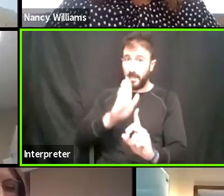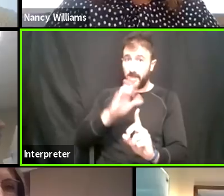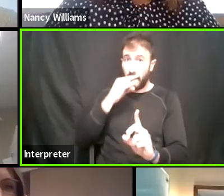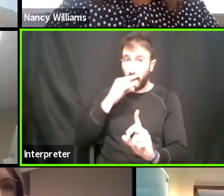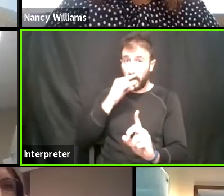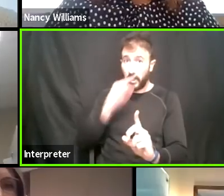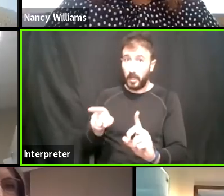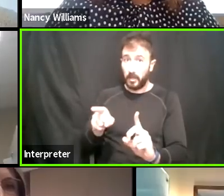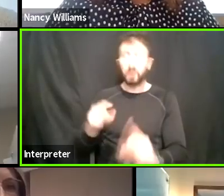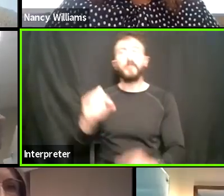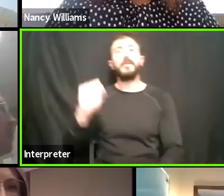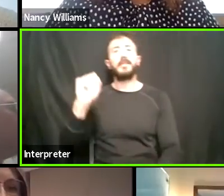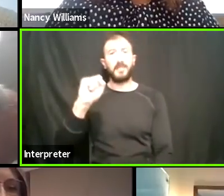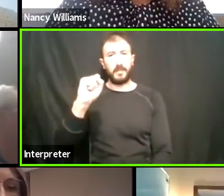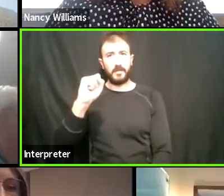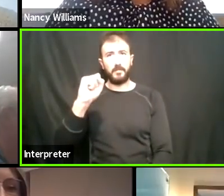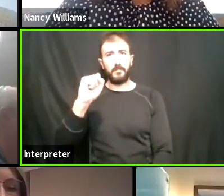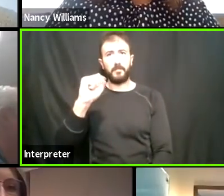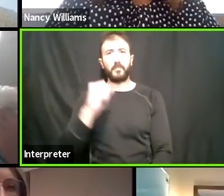Yes. So,